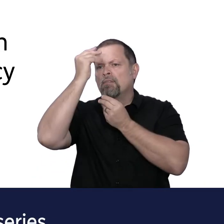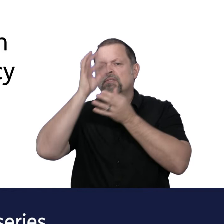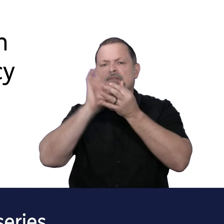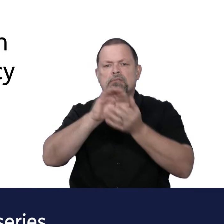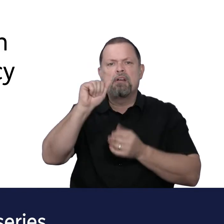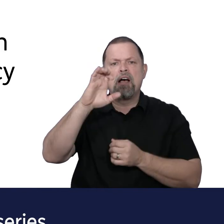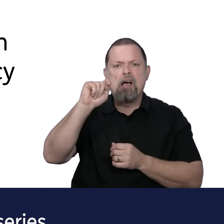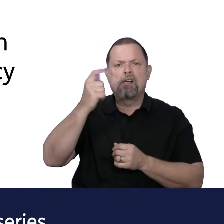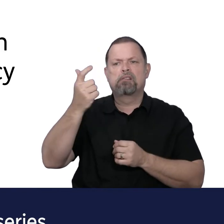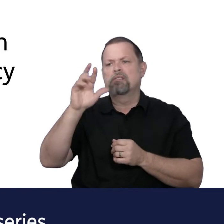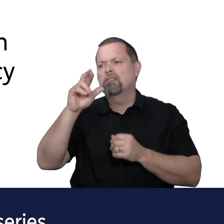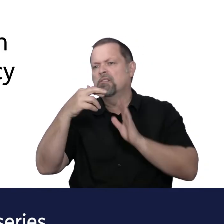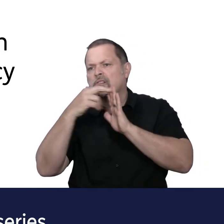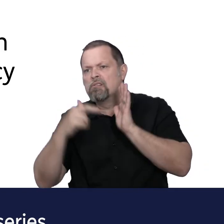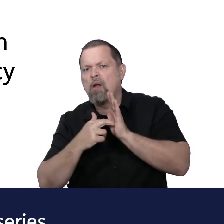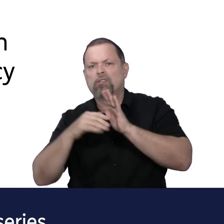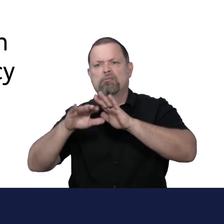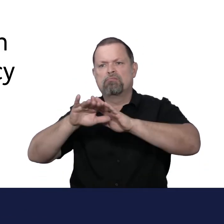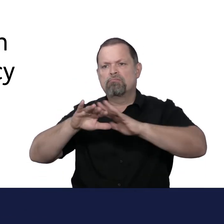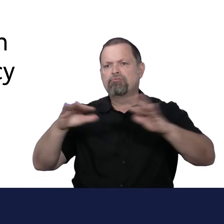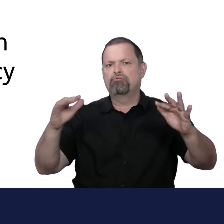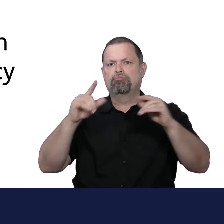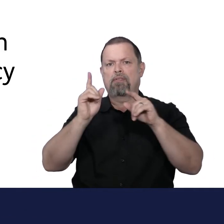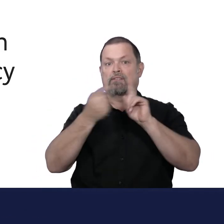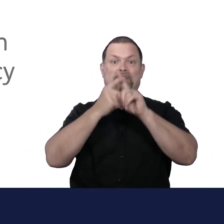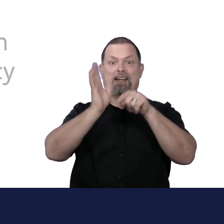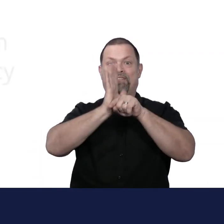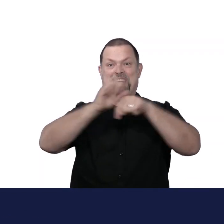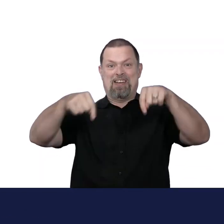regulations in the first video in this series.